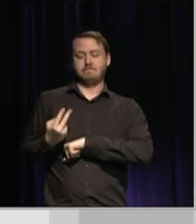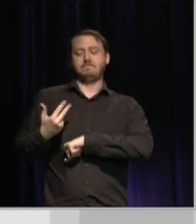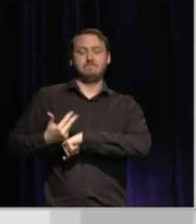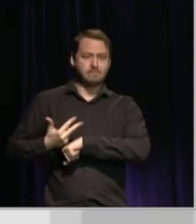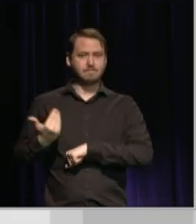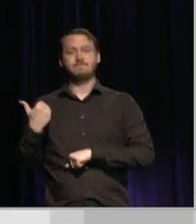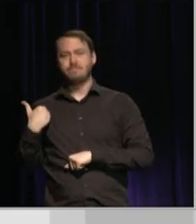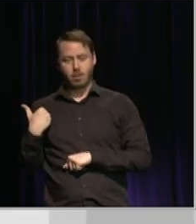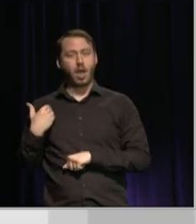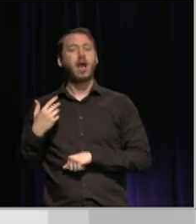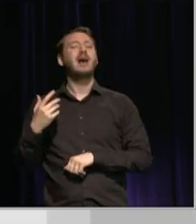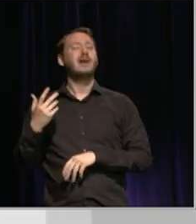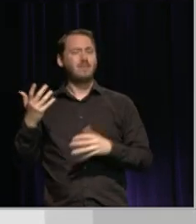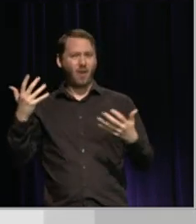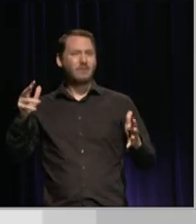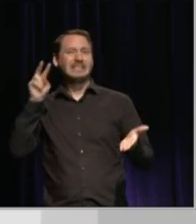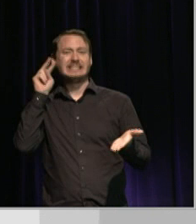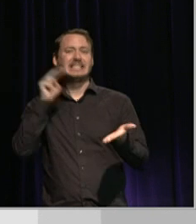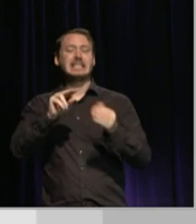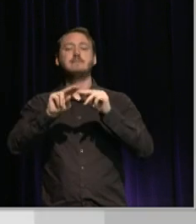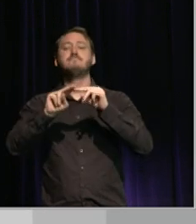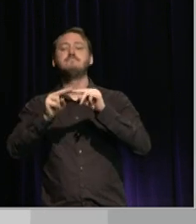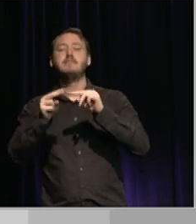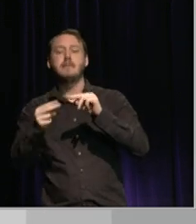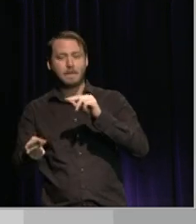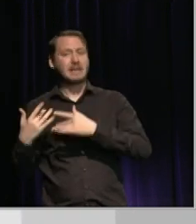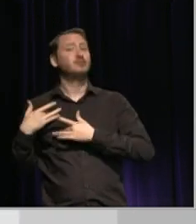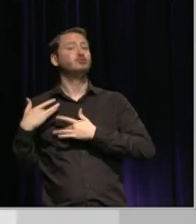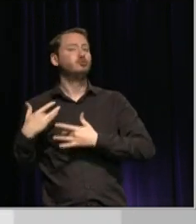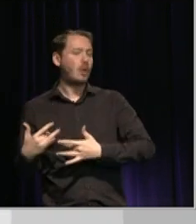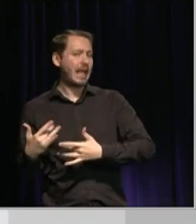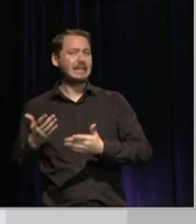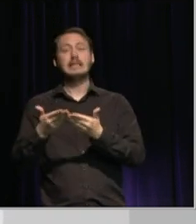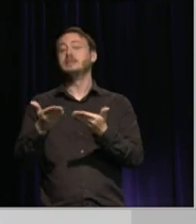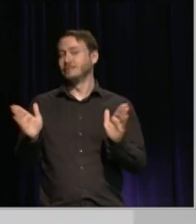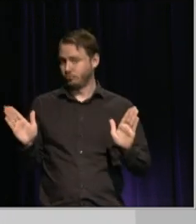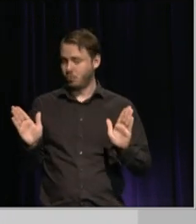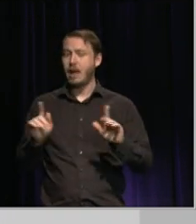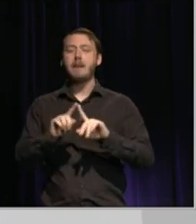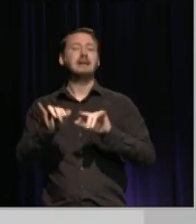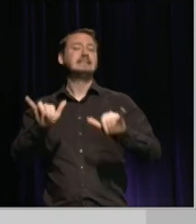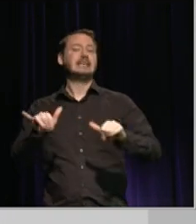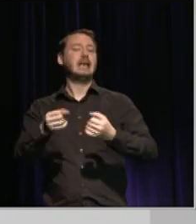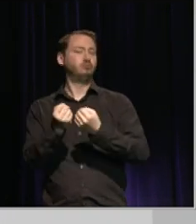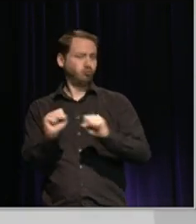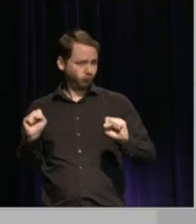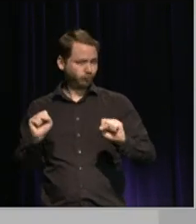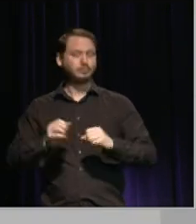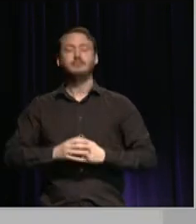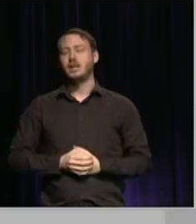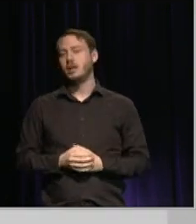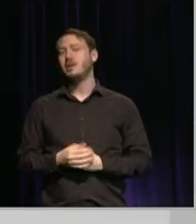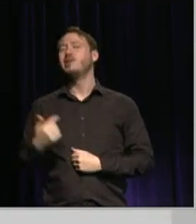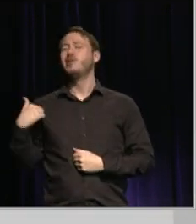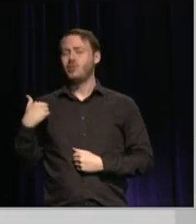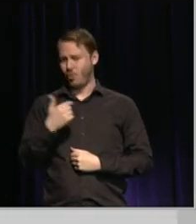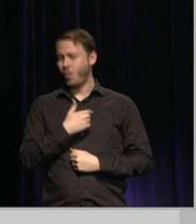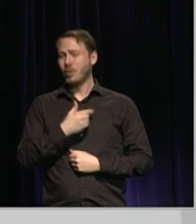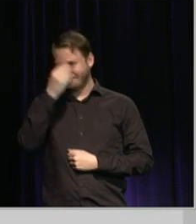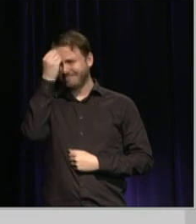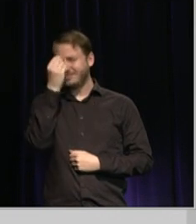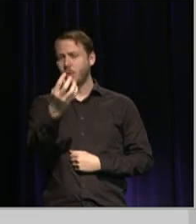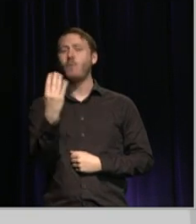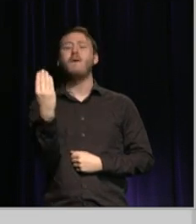But we are seeing a downward trend overall, but just continue to stay vigilant. Unfortunately, we are reporting 14 new